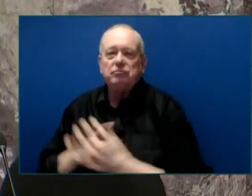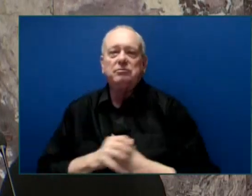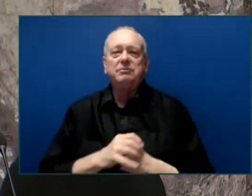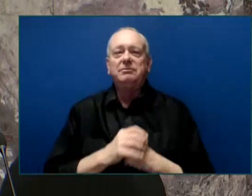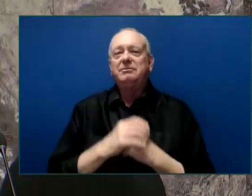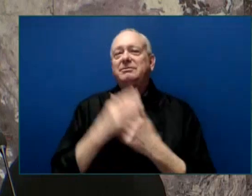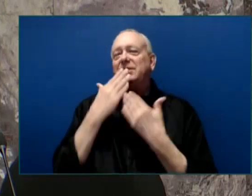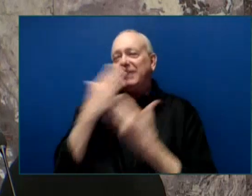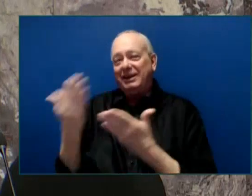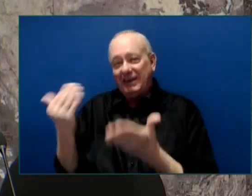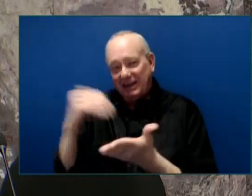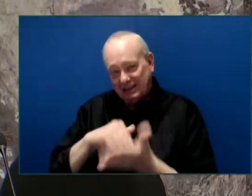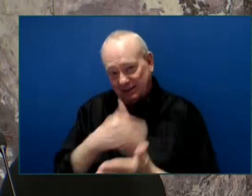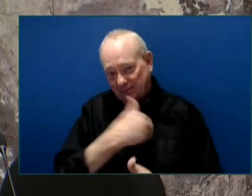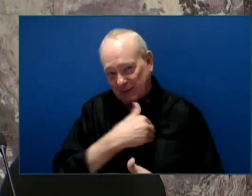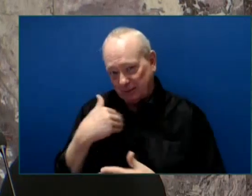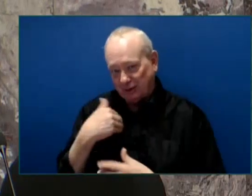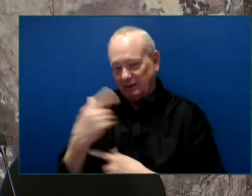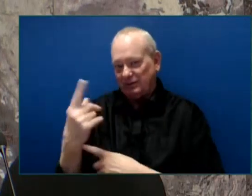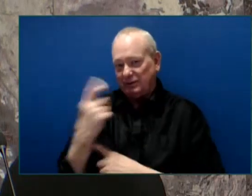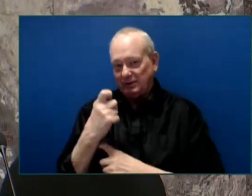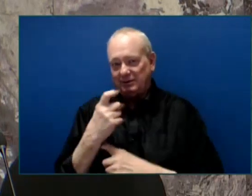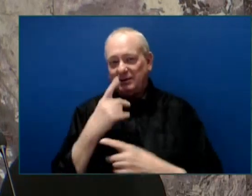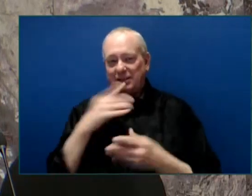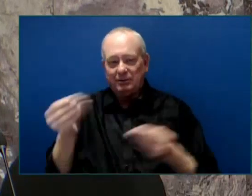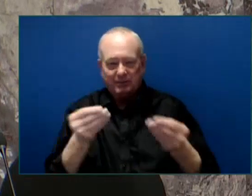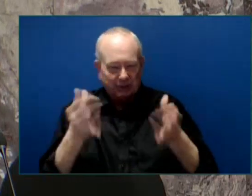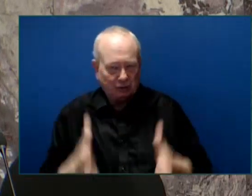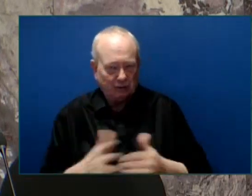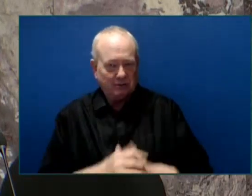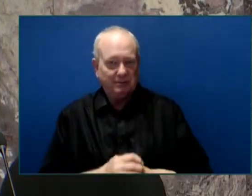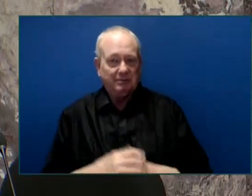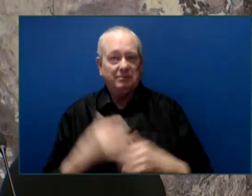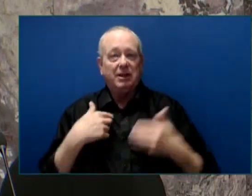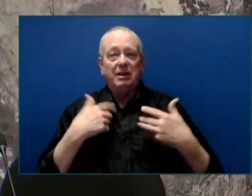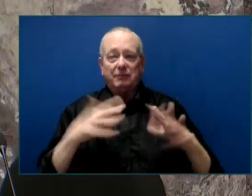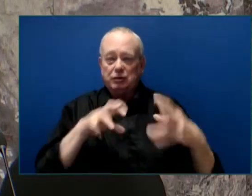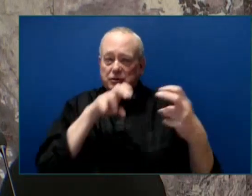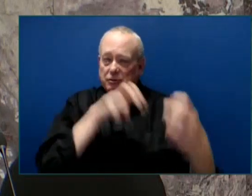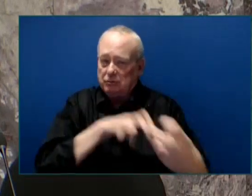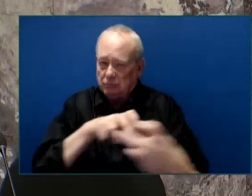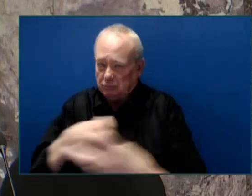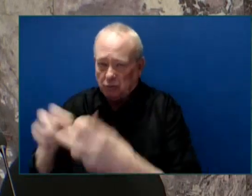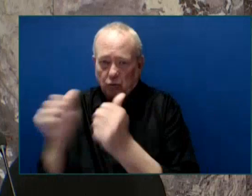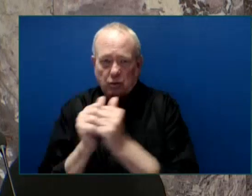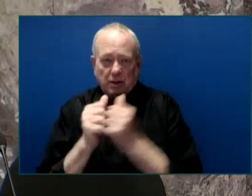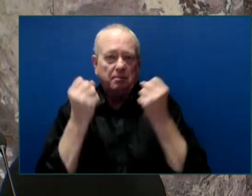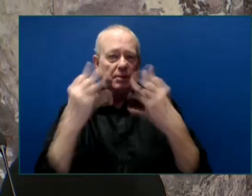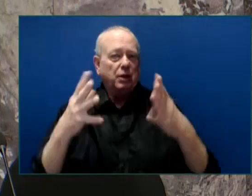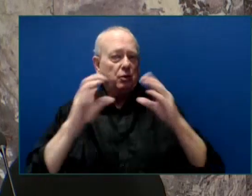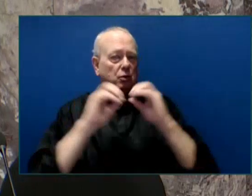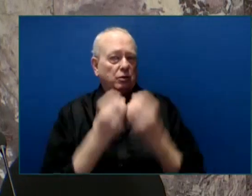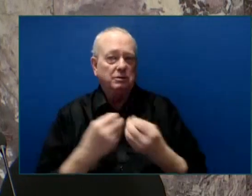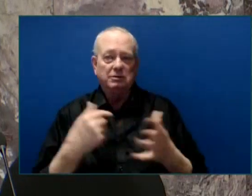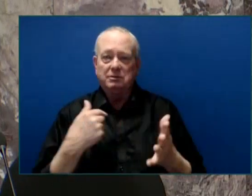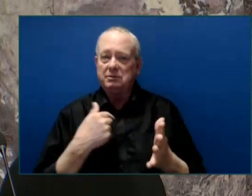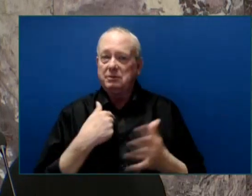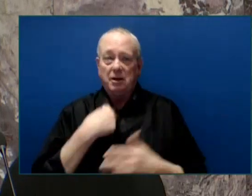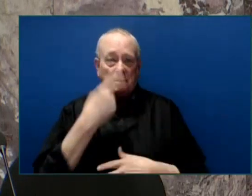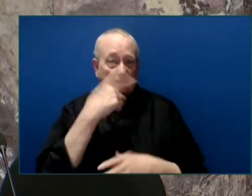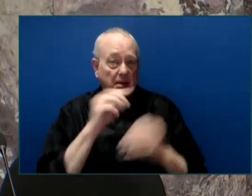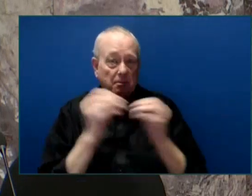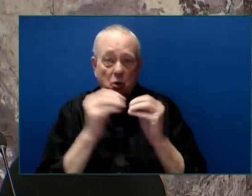question. I have been taking meetings with many of these organizations. I'm happy to take more, of course. But I've met with people across the